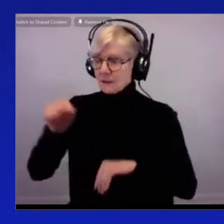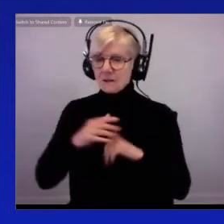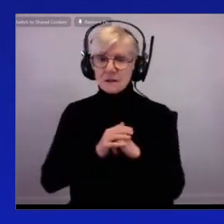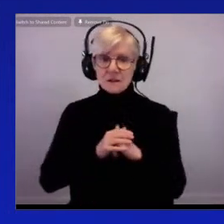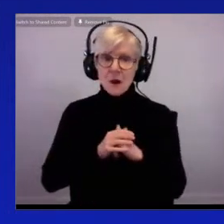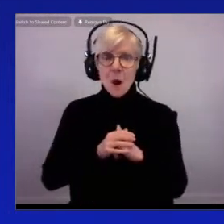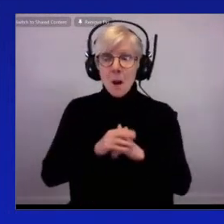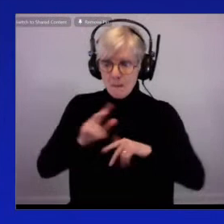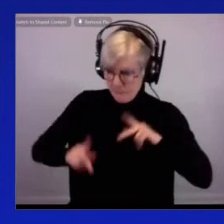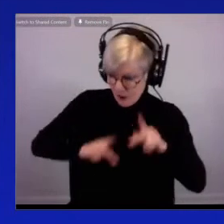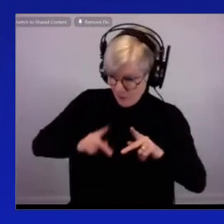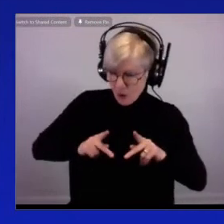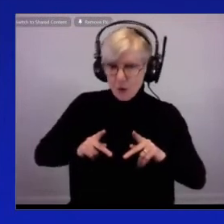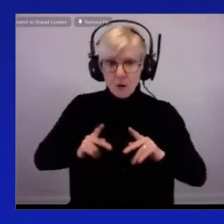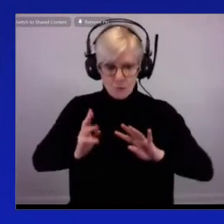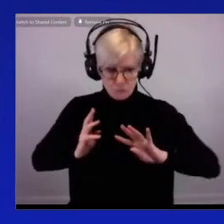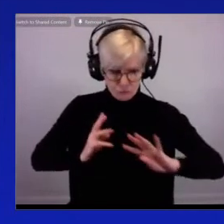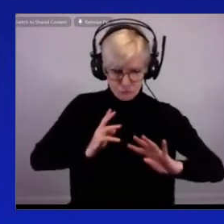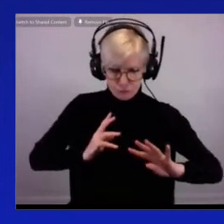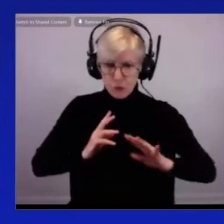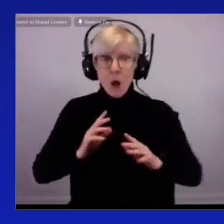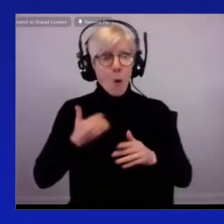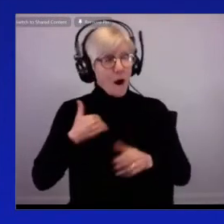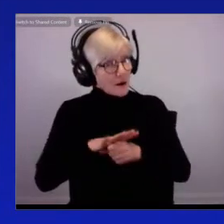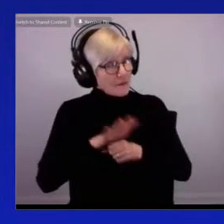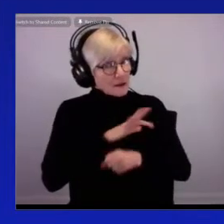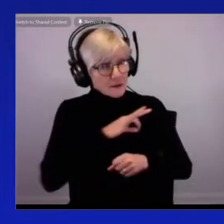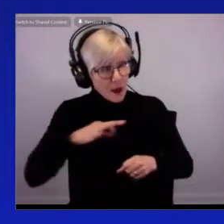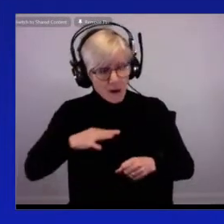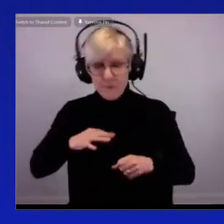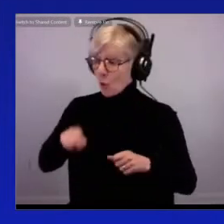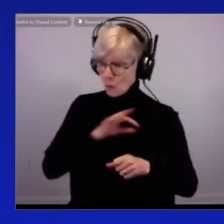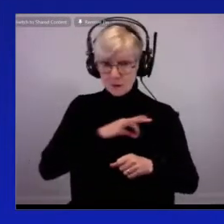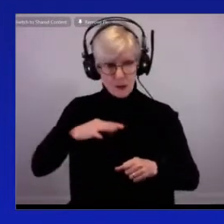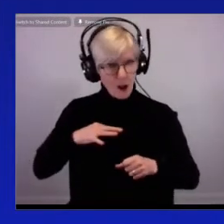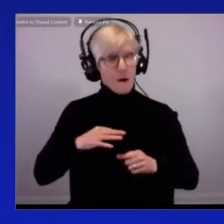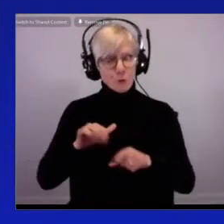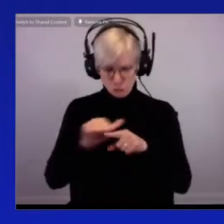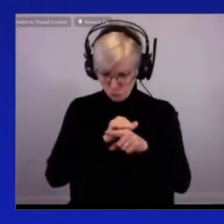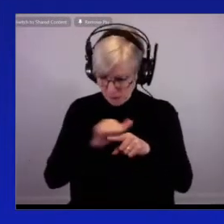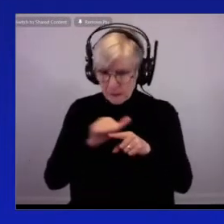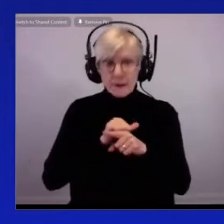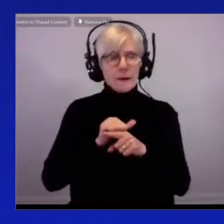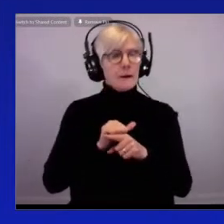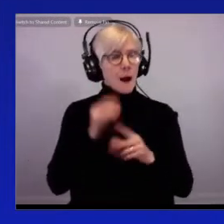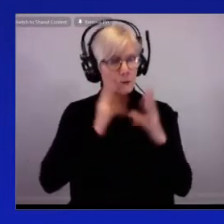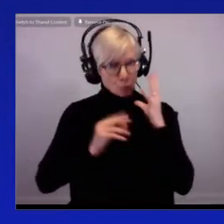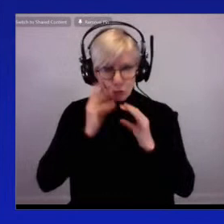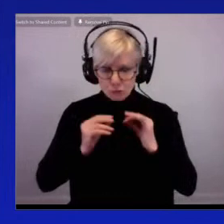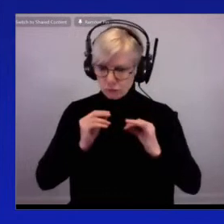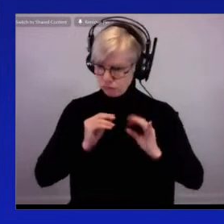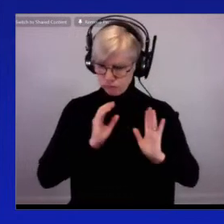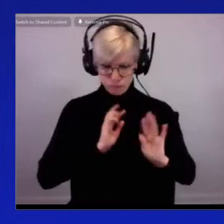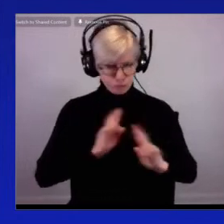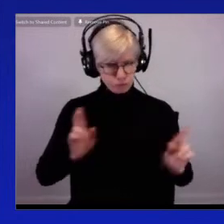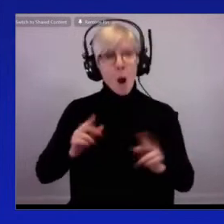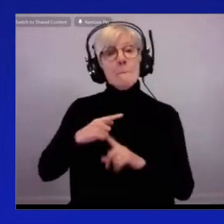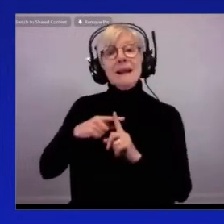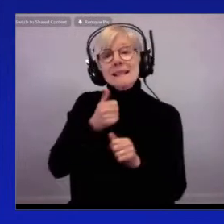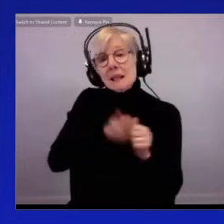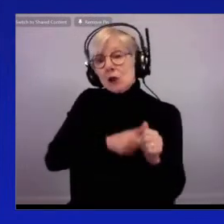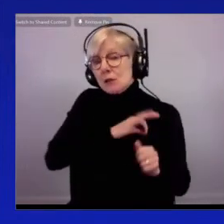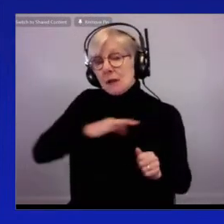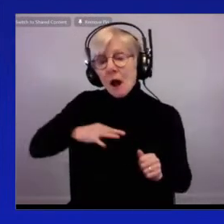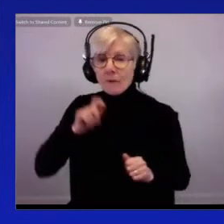people standpoint, we have to ensure staff working at the clinics are scheduled and trained, and they must also have a